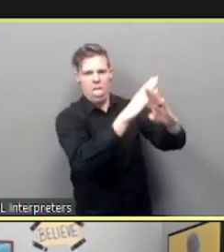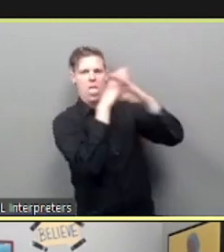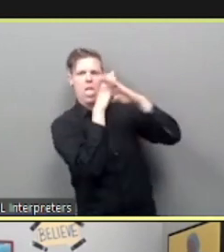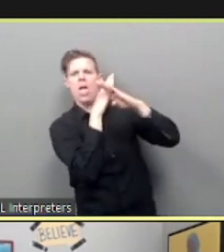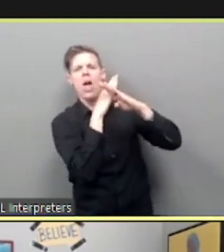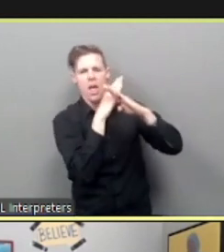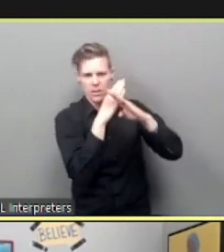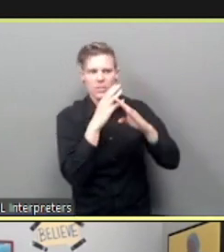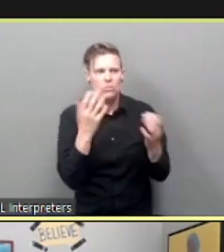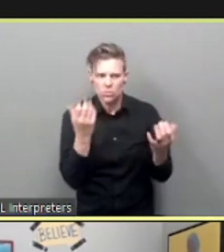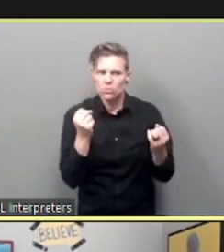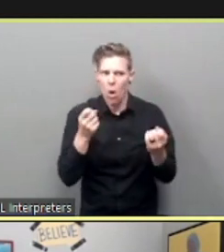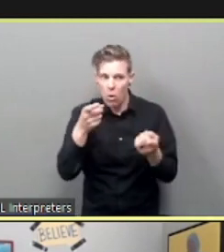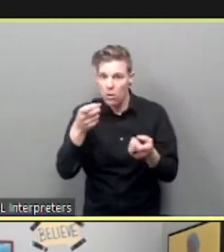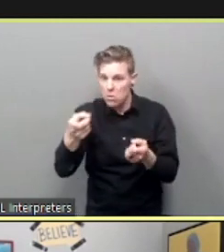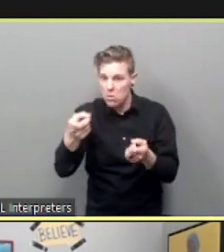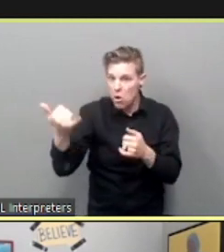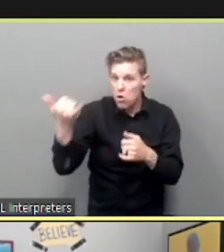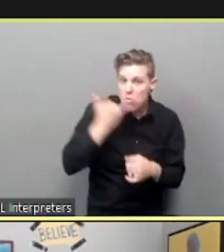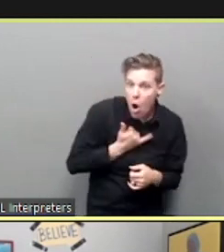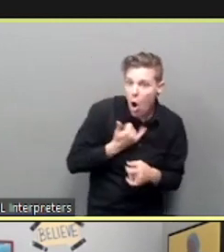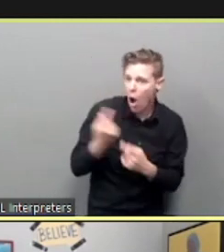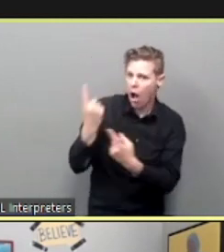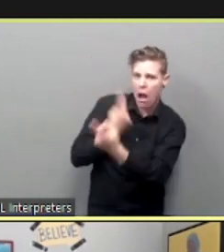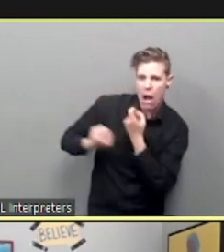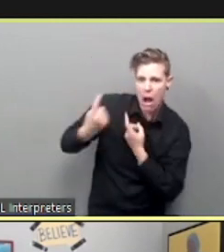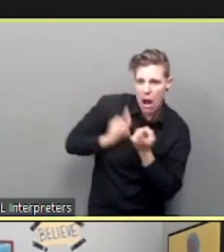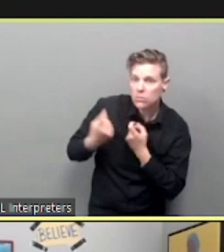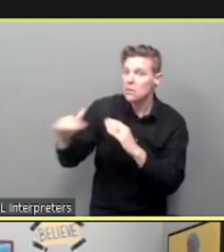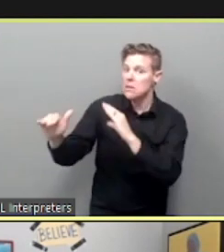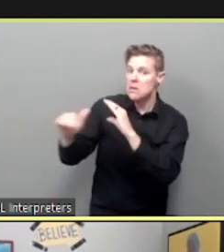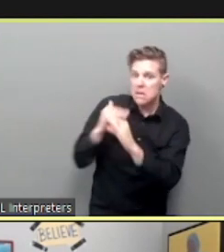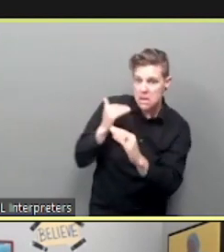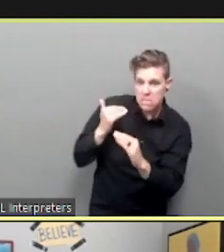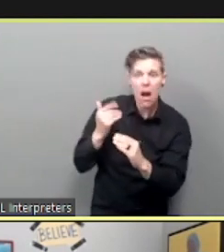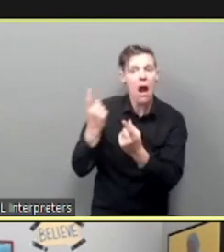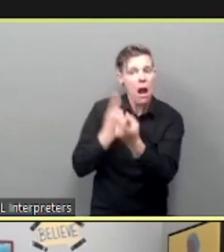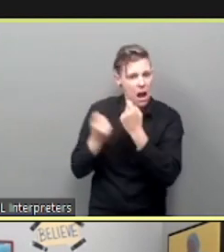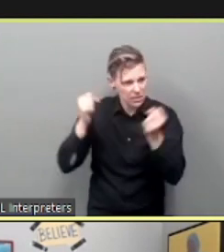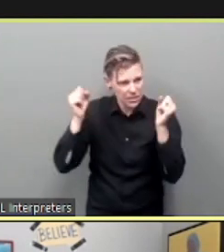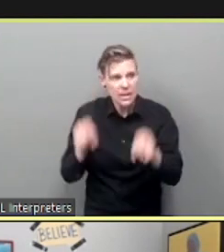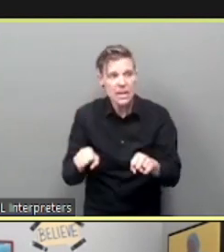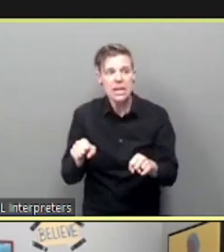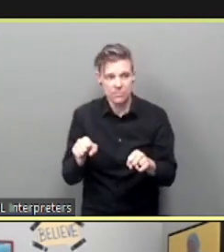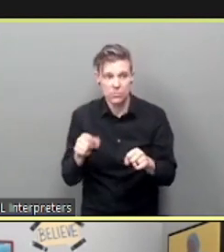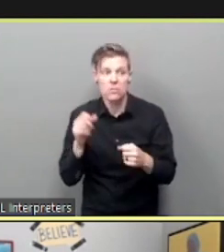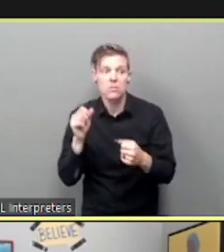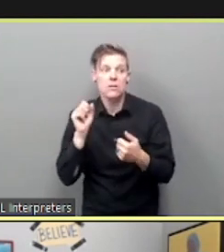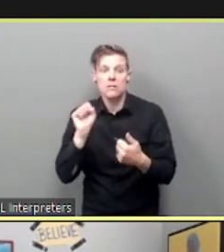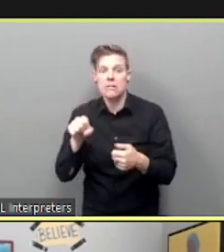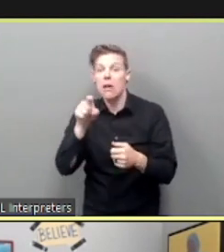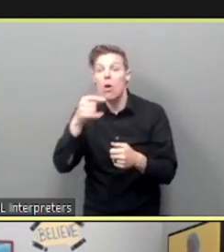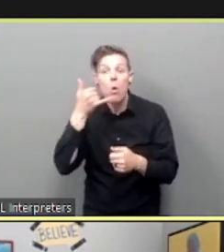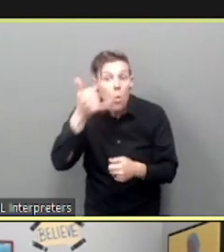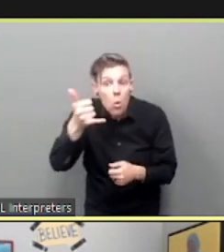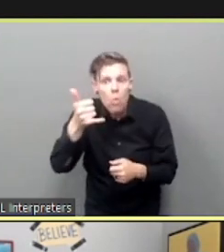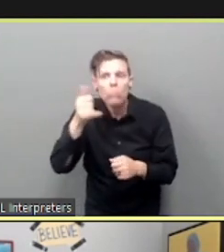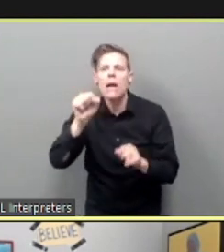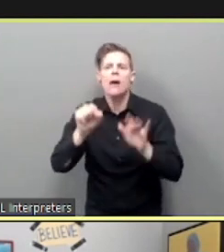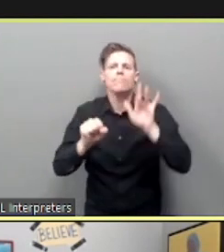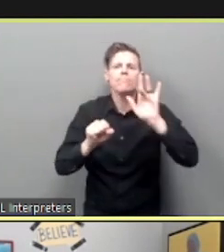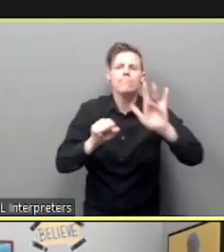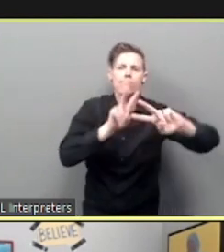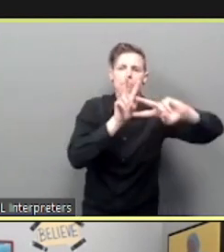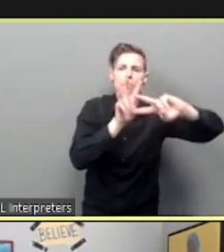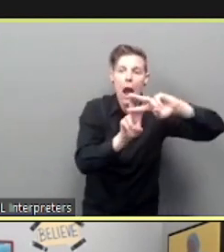by phone. Option 3 or 9 takes callers directly to a Spanish speaker. And thanks to our call center, it's open